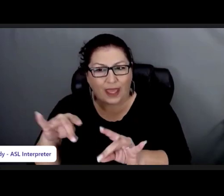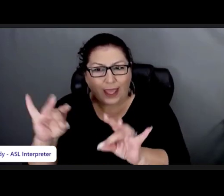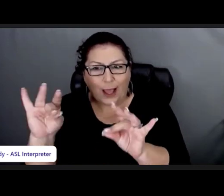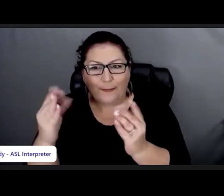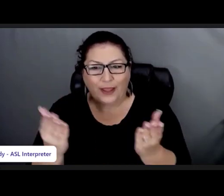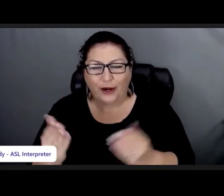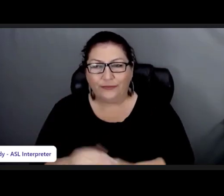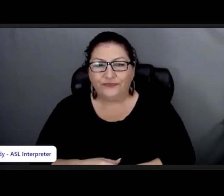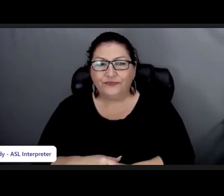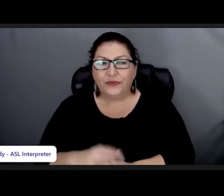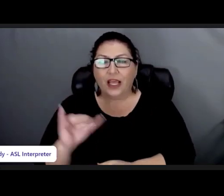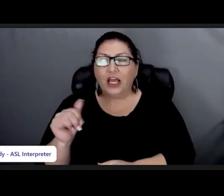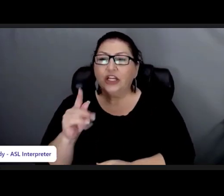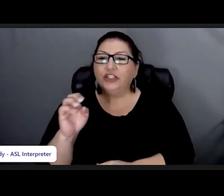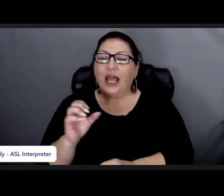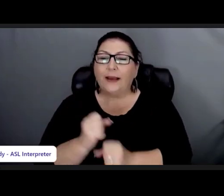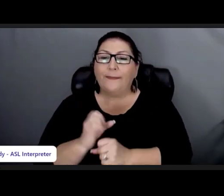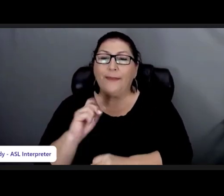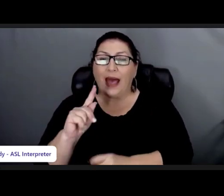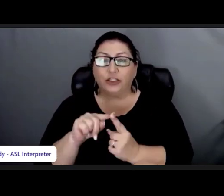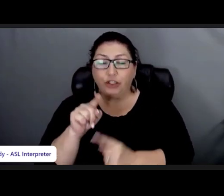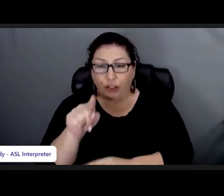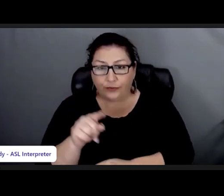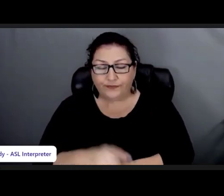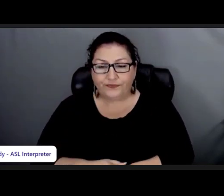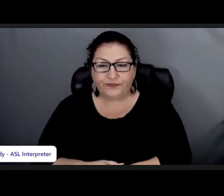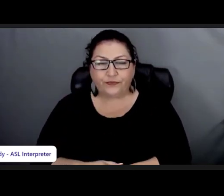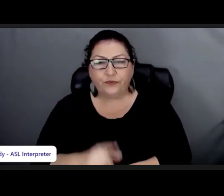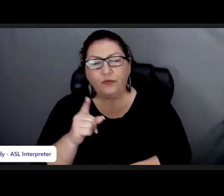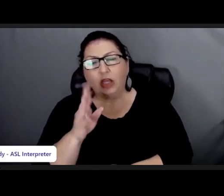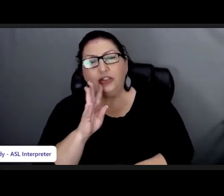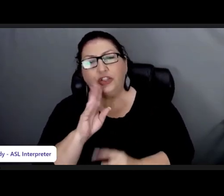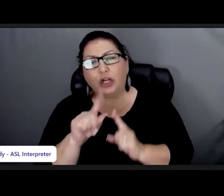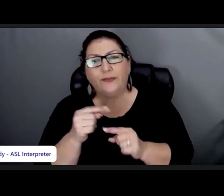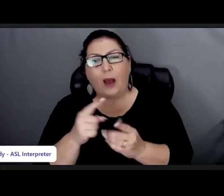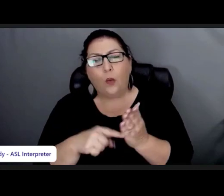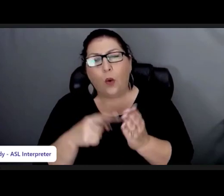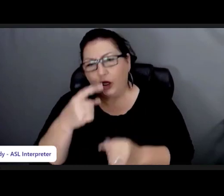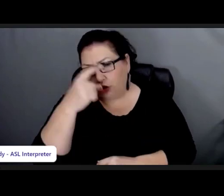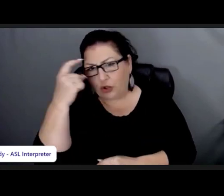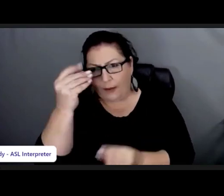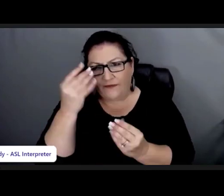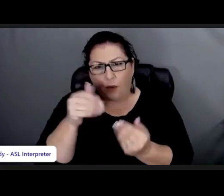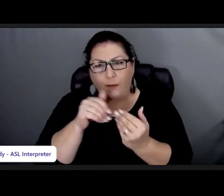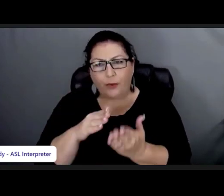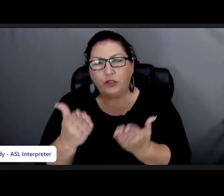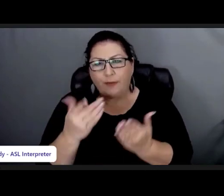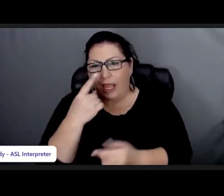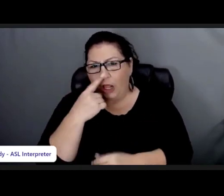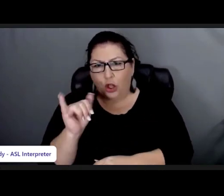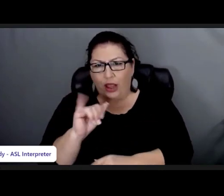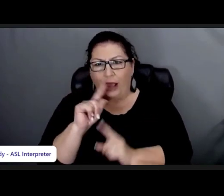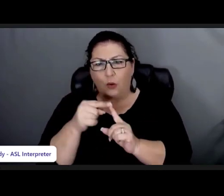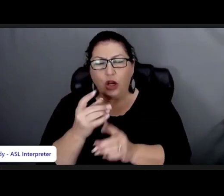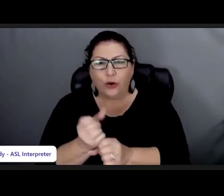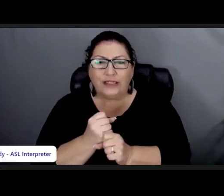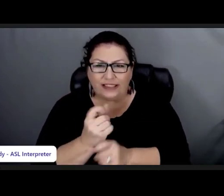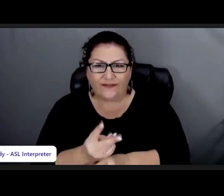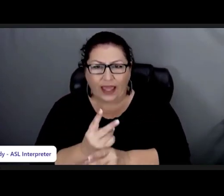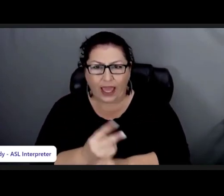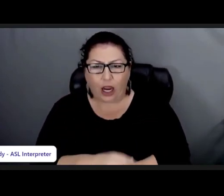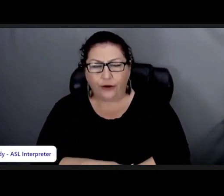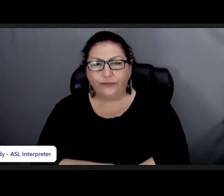Jake, heading back to you, you've talked about what a trauma-informed approach might look like when you're receiving